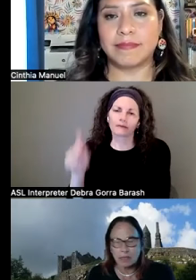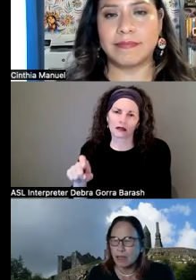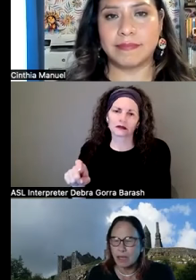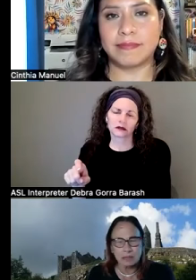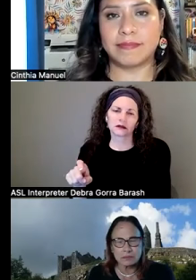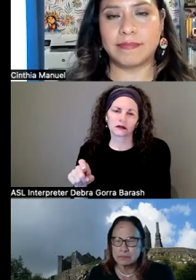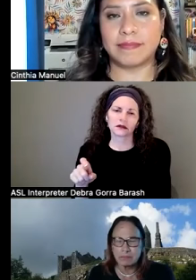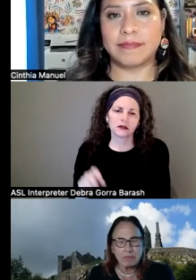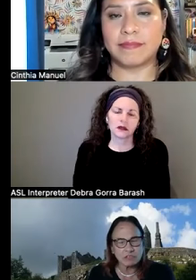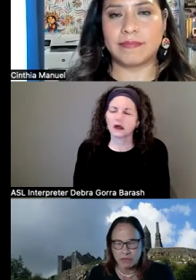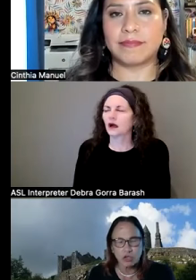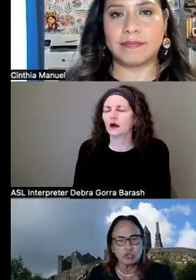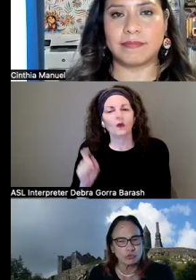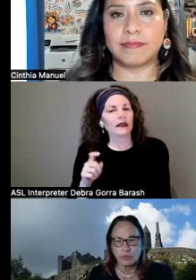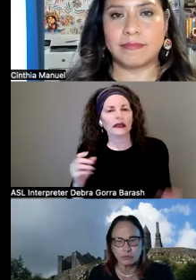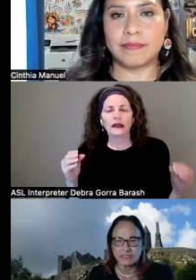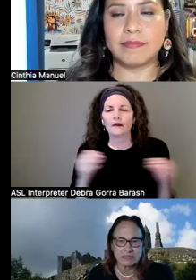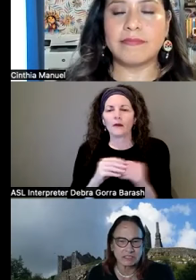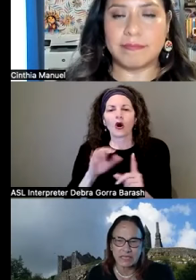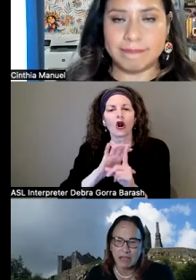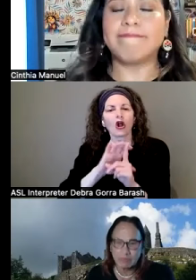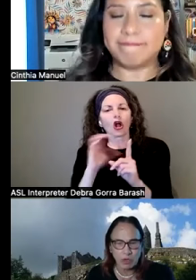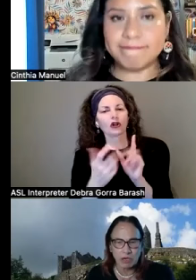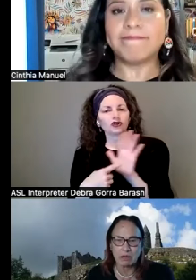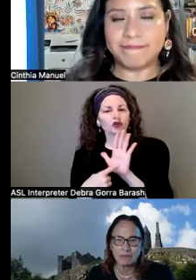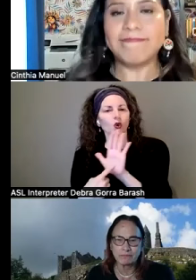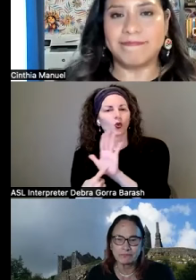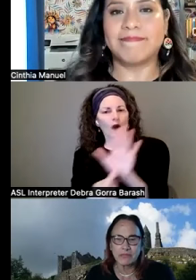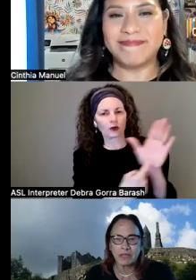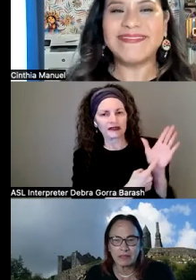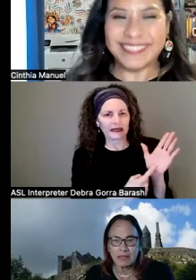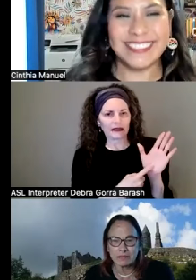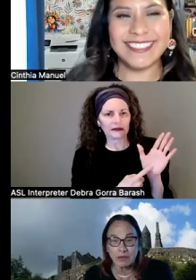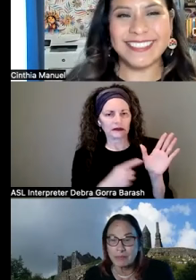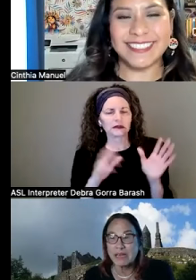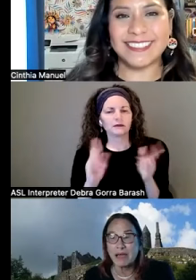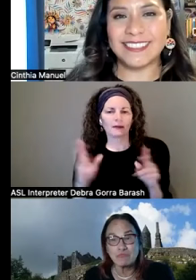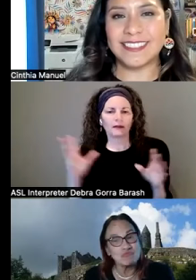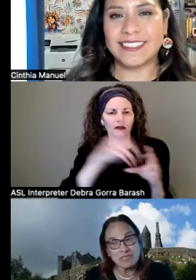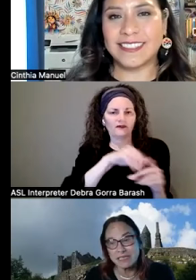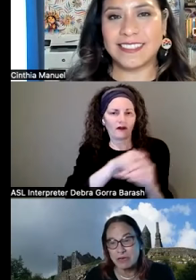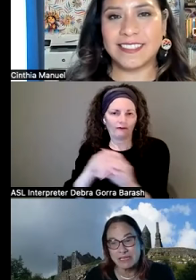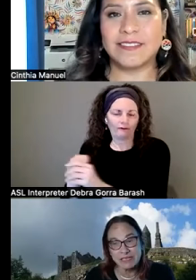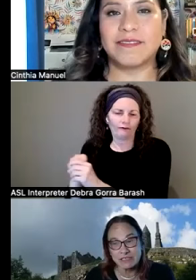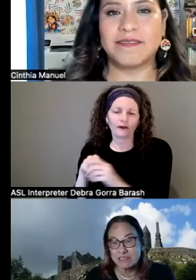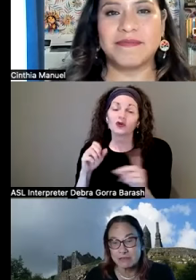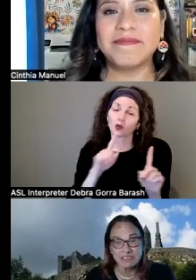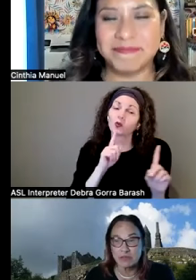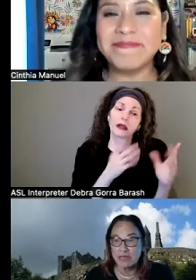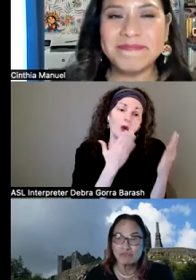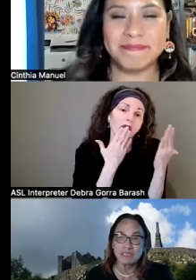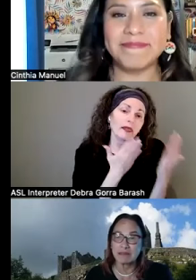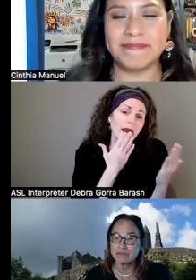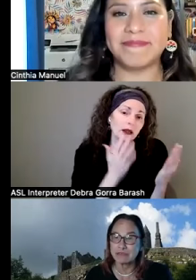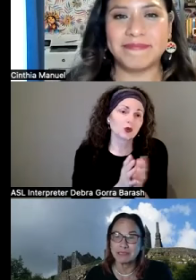and much better cultural representation everywhere. So, I mean, I really want to thank you so much for